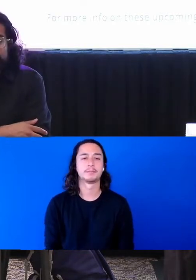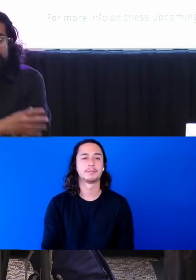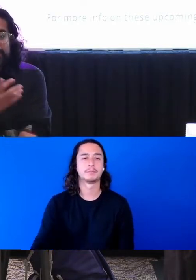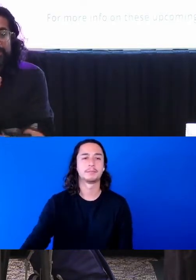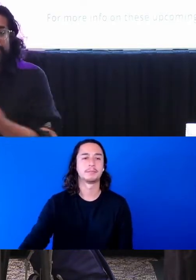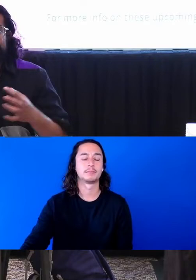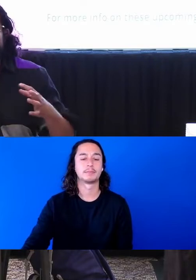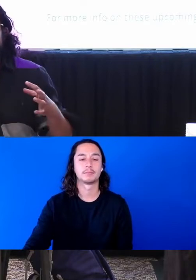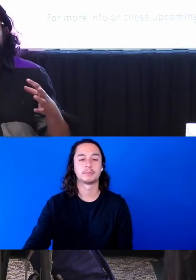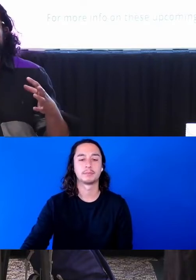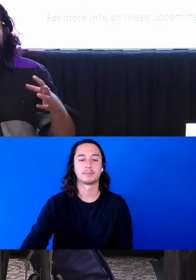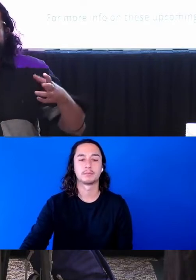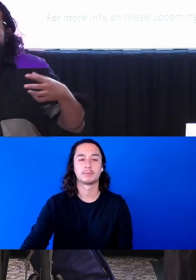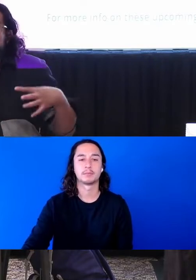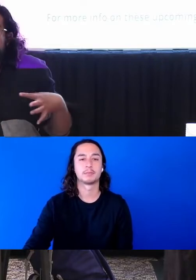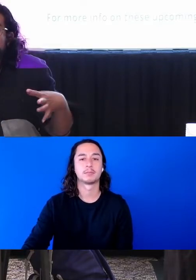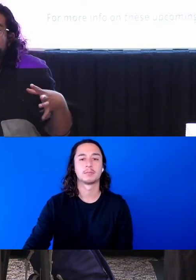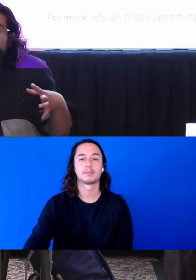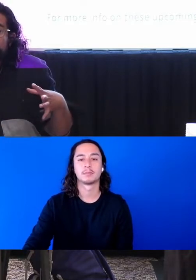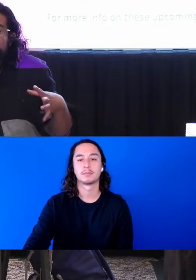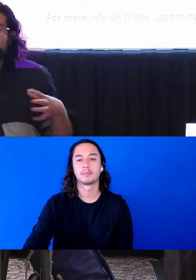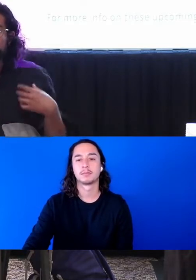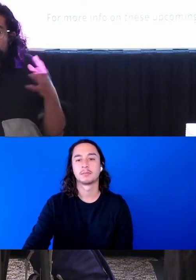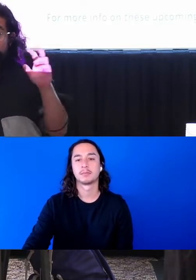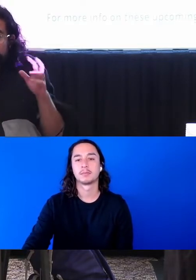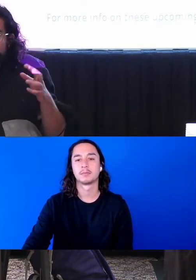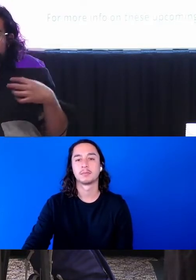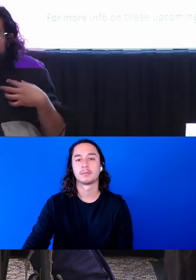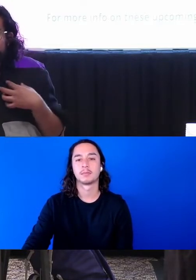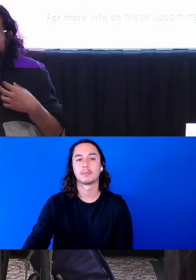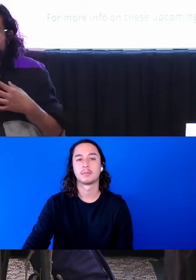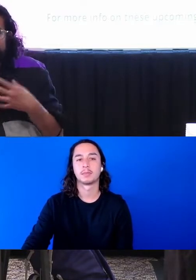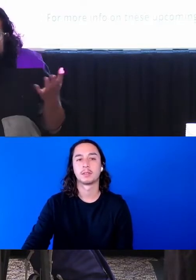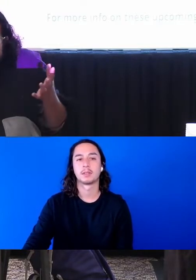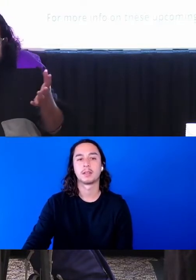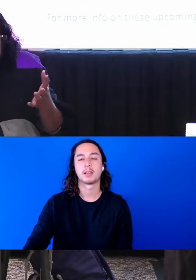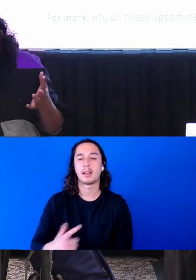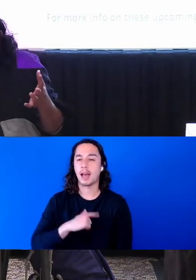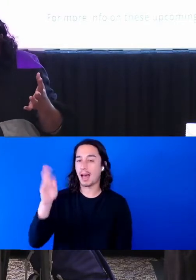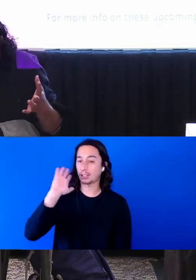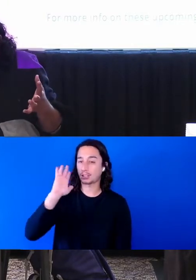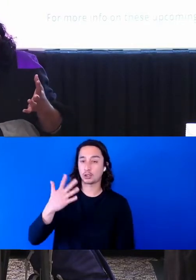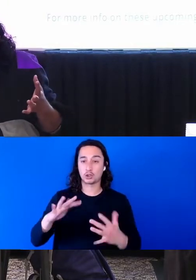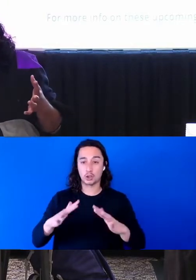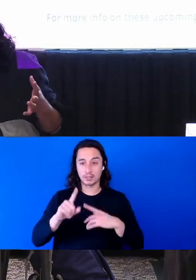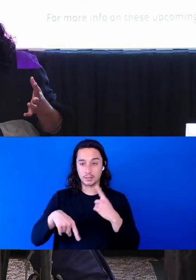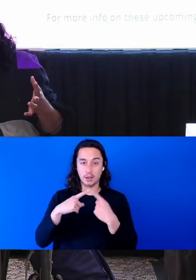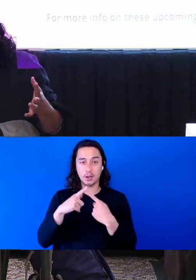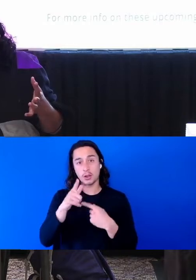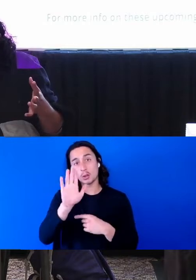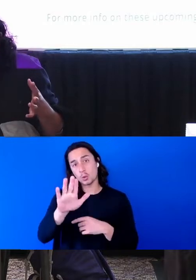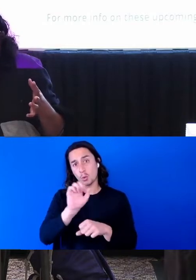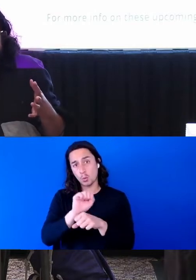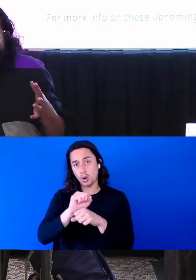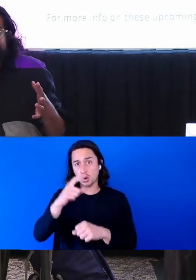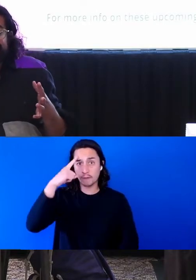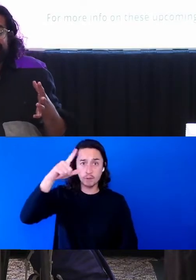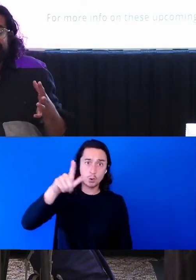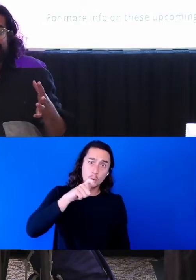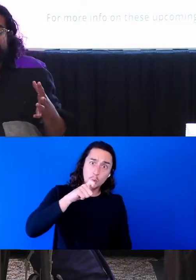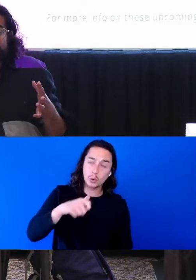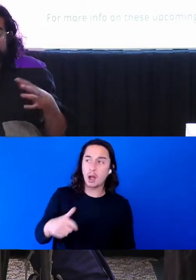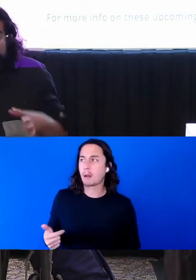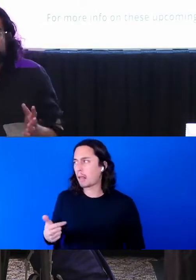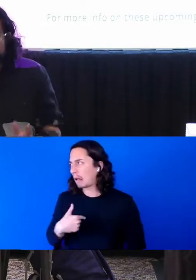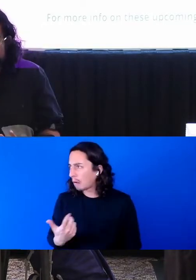I remember I used to like get really nervous about the question, who's your work for? Like, it's for everyone, isn't it? Like, isn't that what I want?